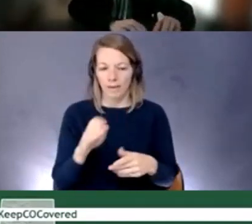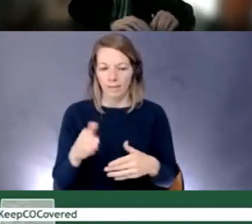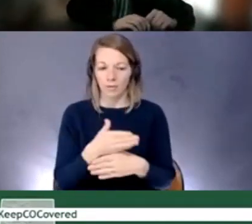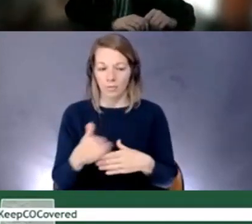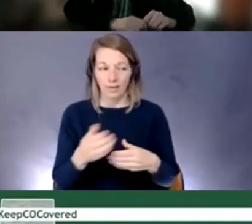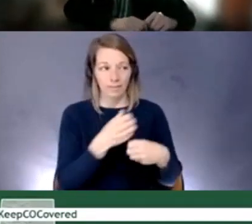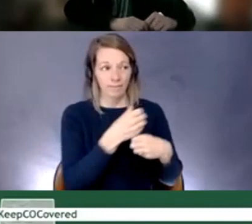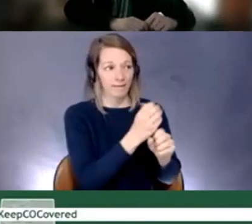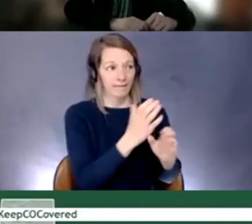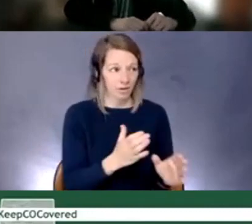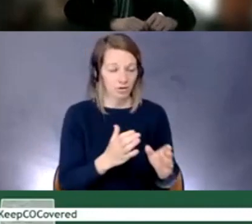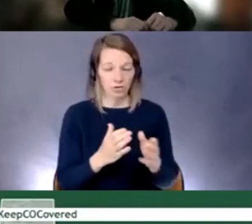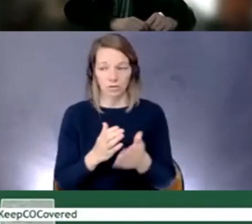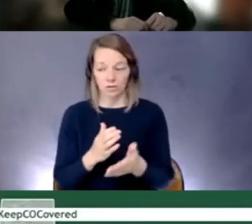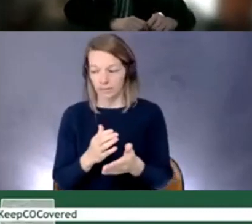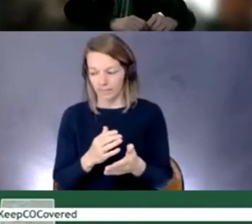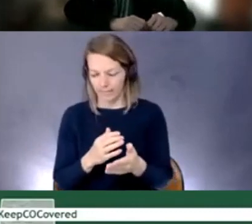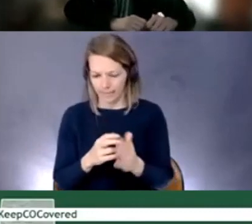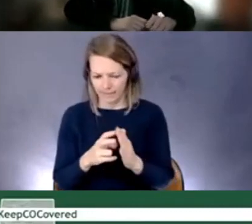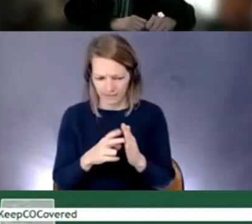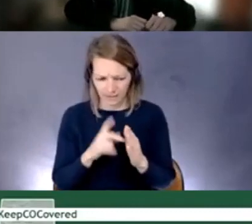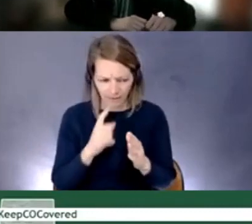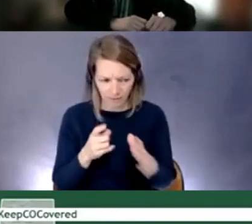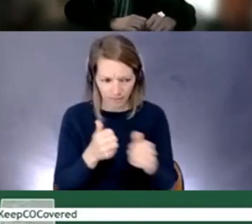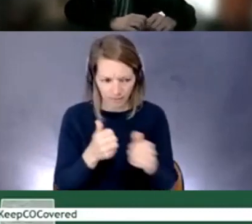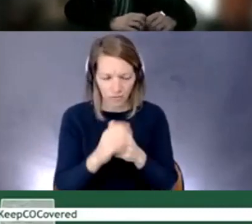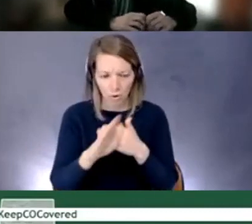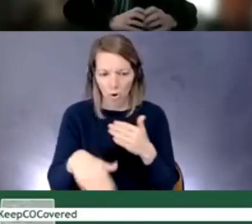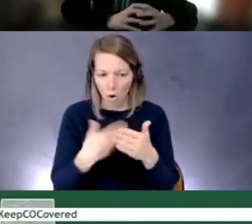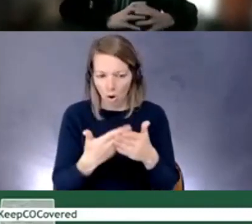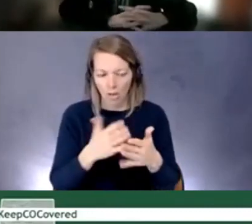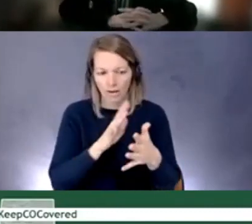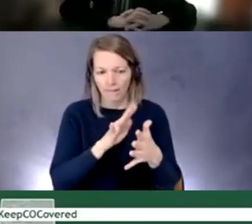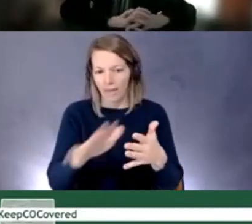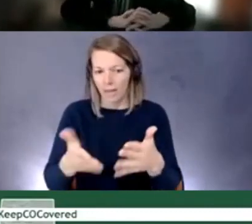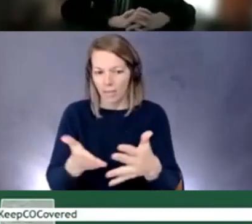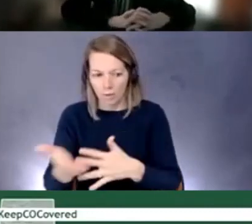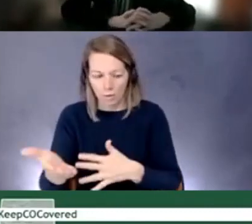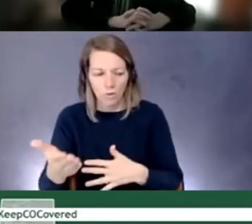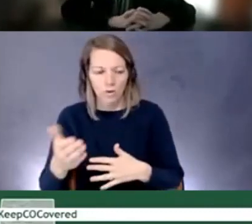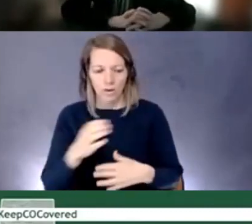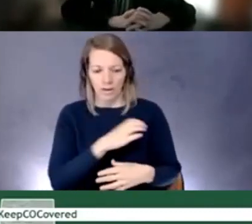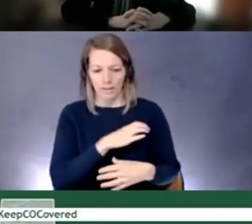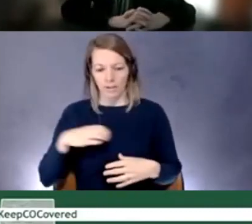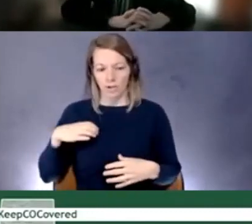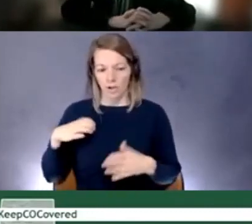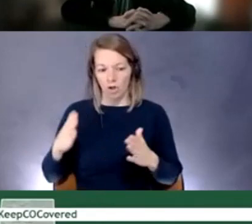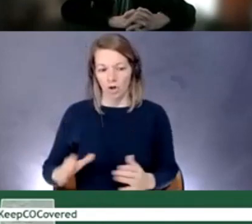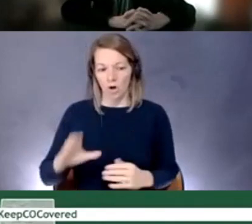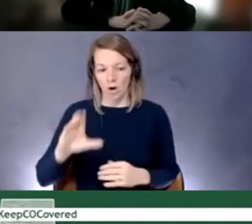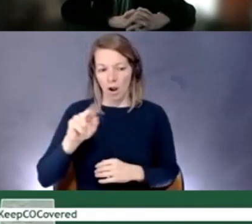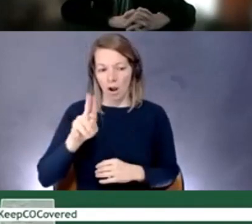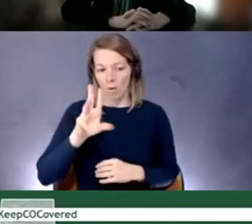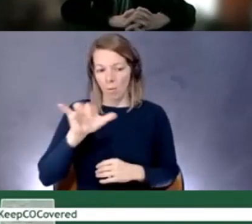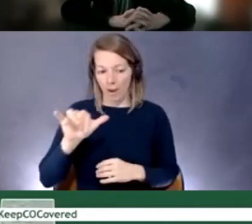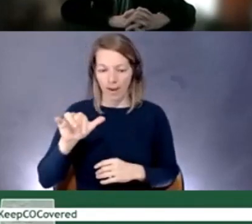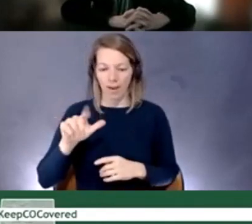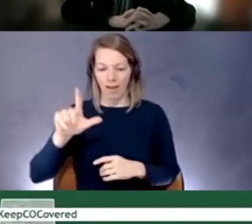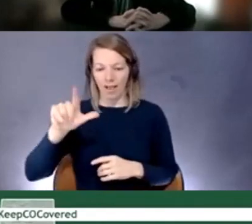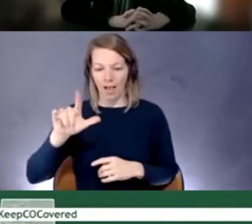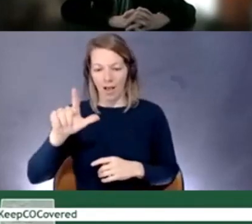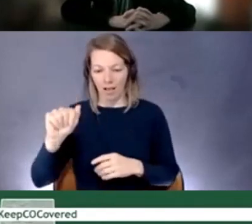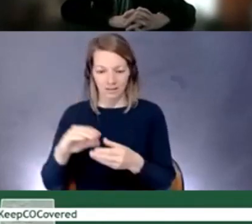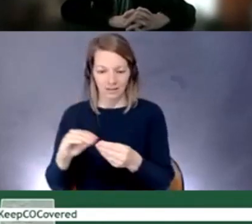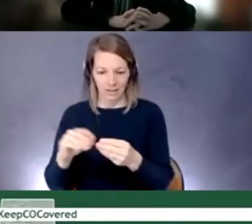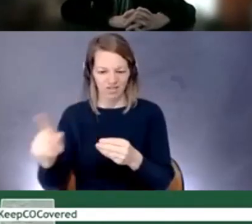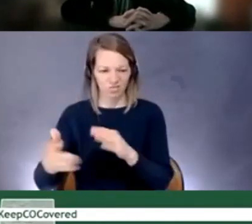to carriers, and the law says you have to pass all of that through. And Commissioner Conway, as Lila said, is running